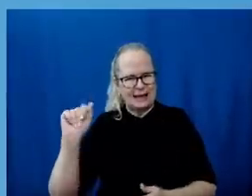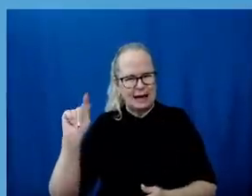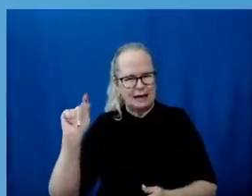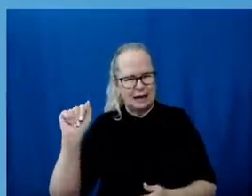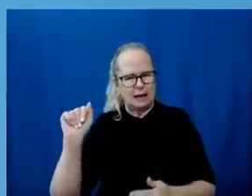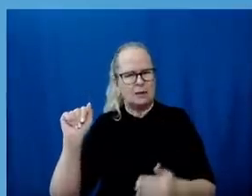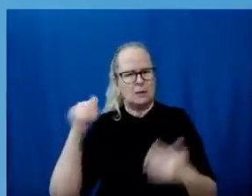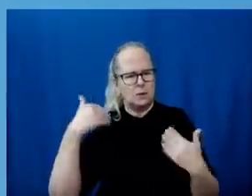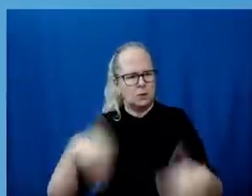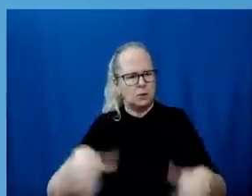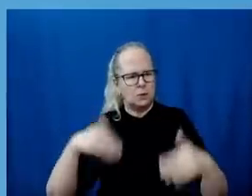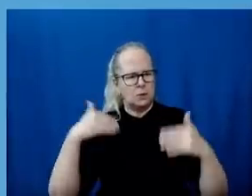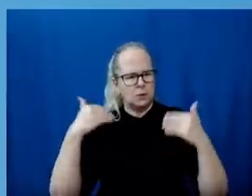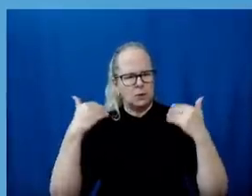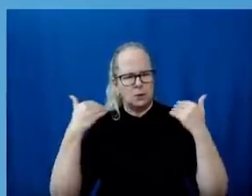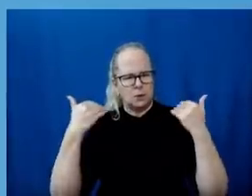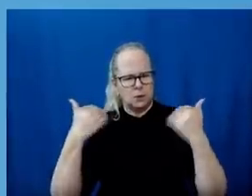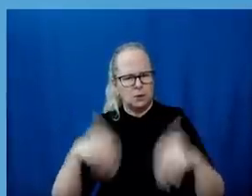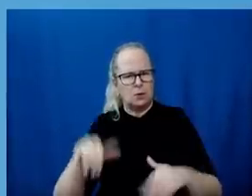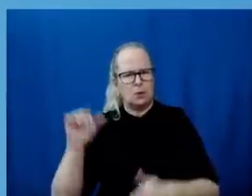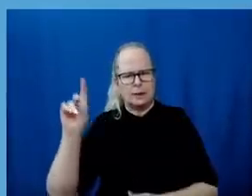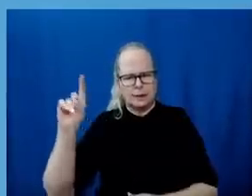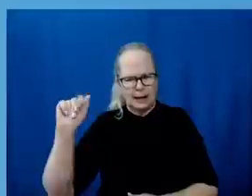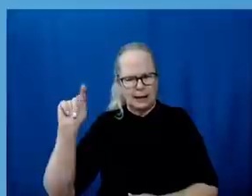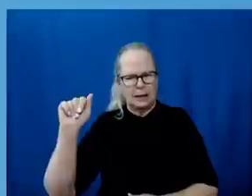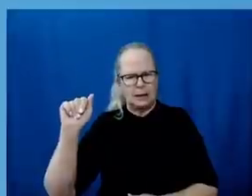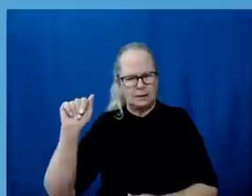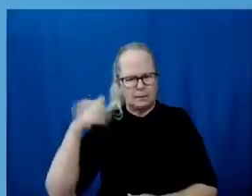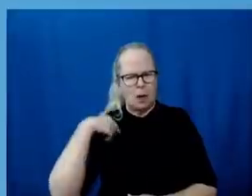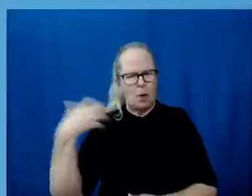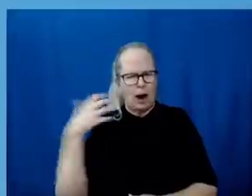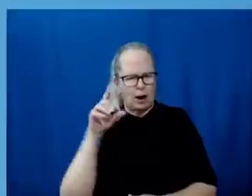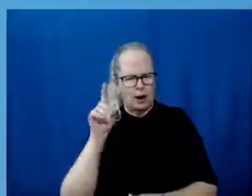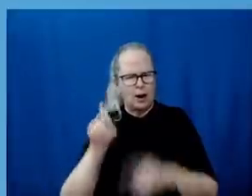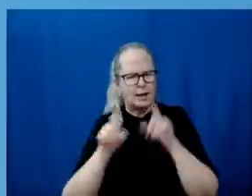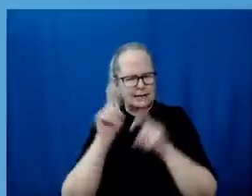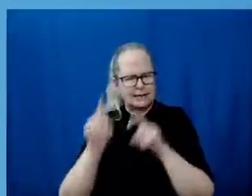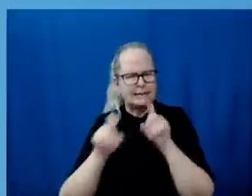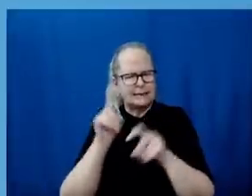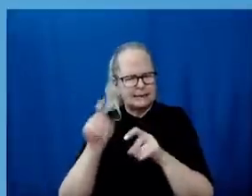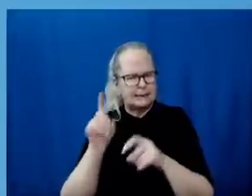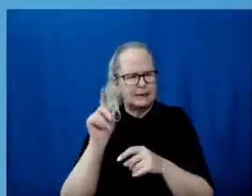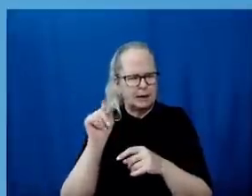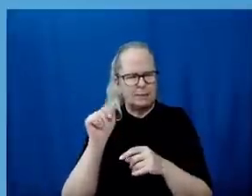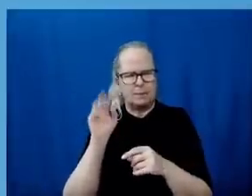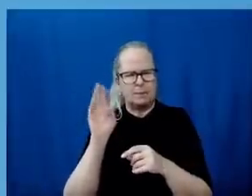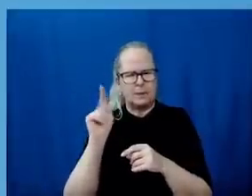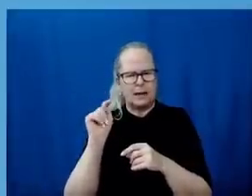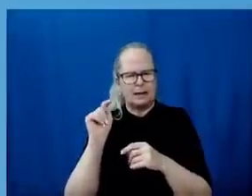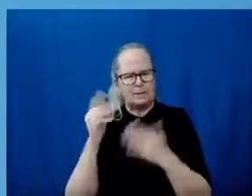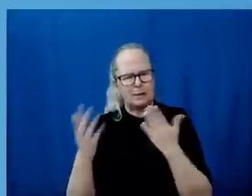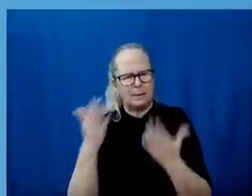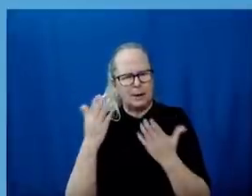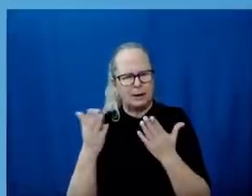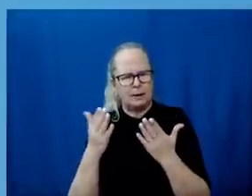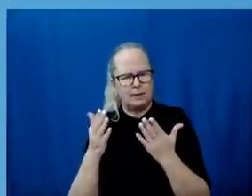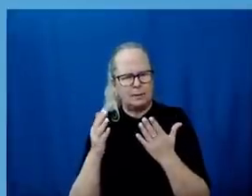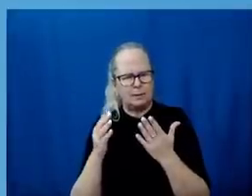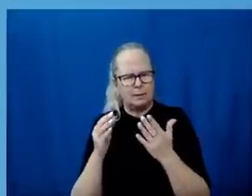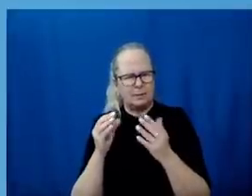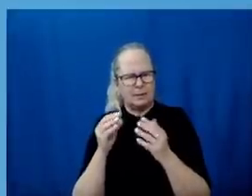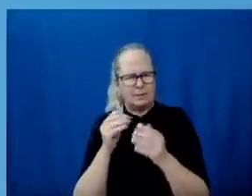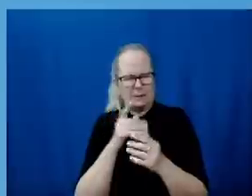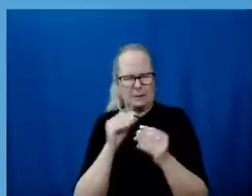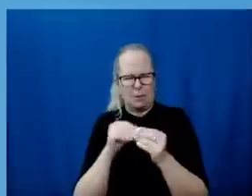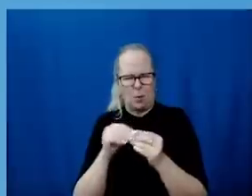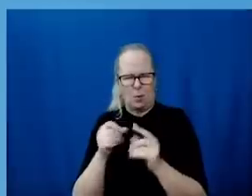data you showed is, I think he showed it to one time. That was the data I wanted to talk about, but it might be